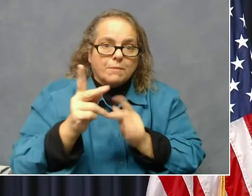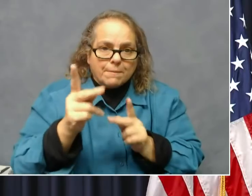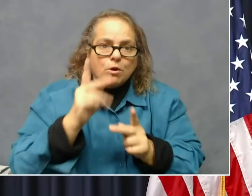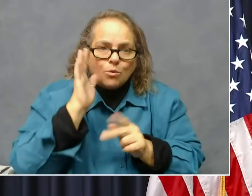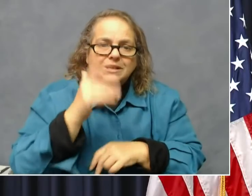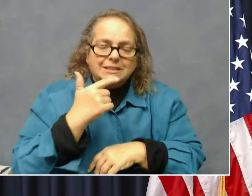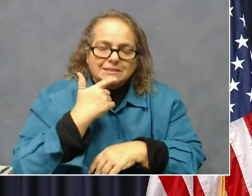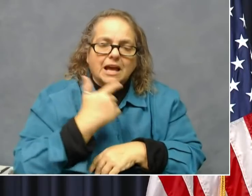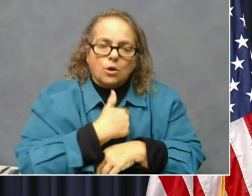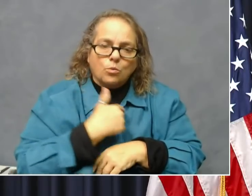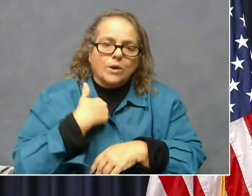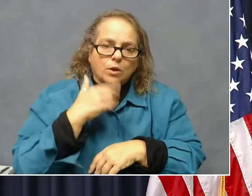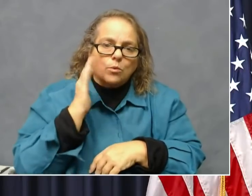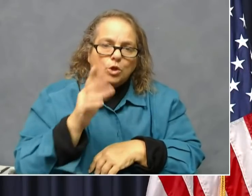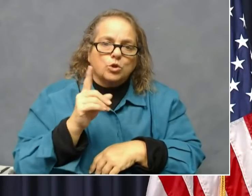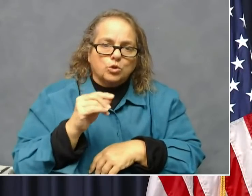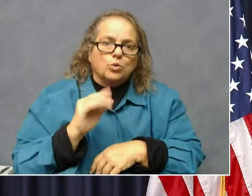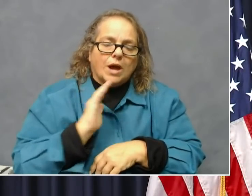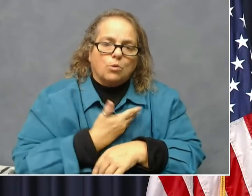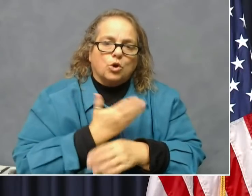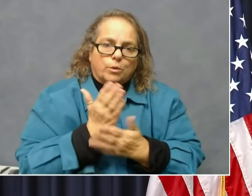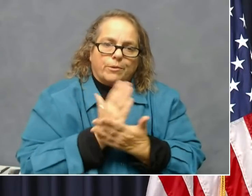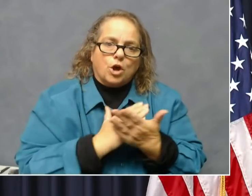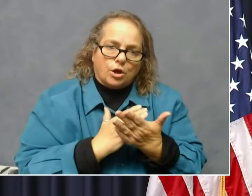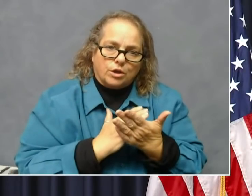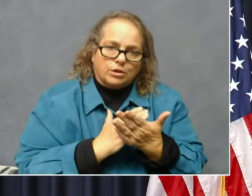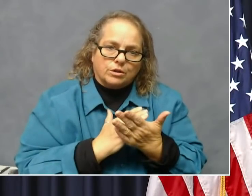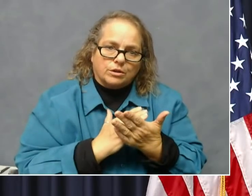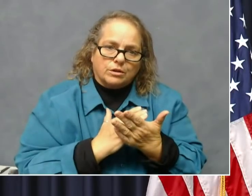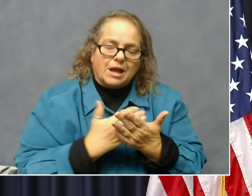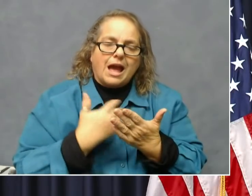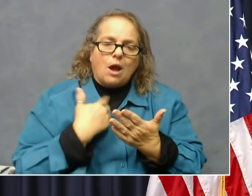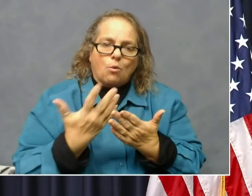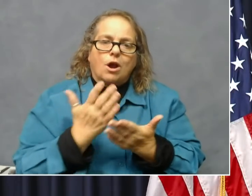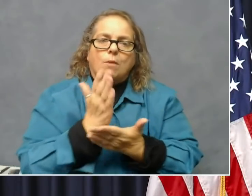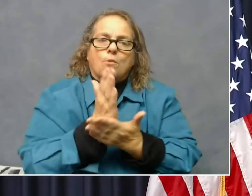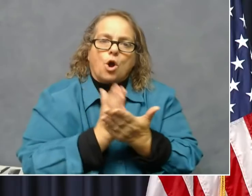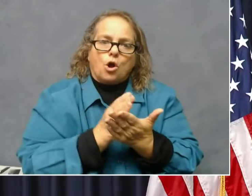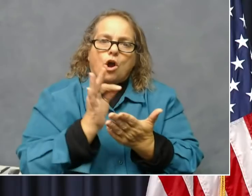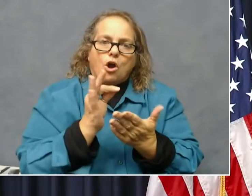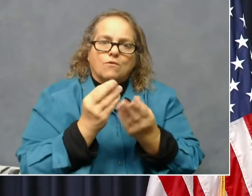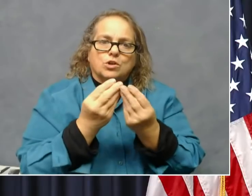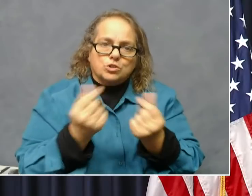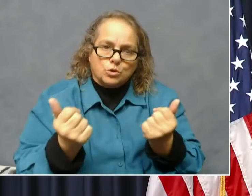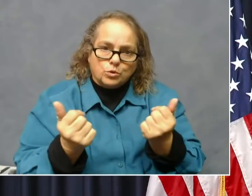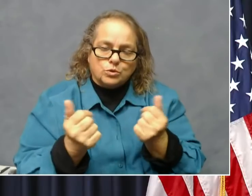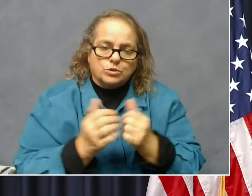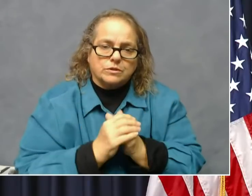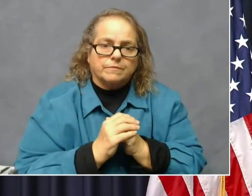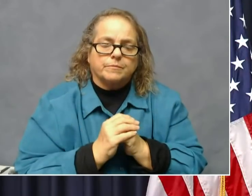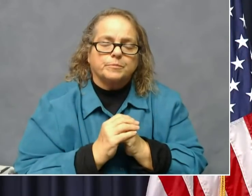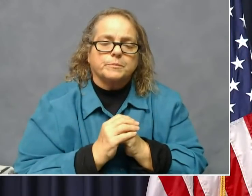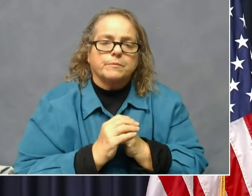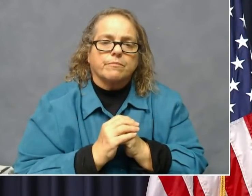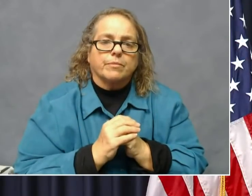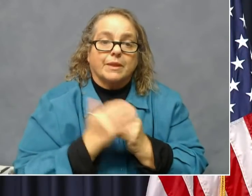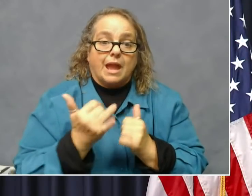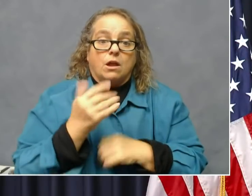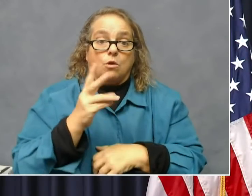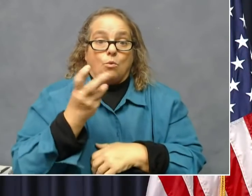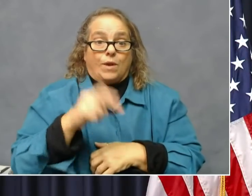We don't want to be the exception. We want to be a part of the solution. As for myself getting